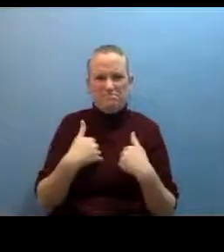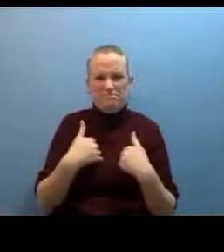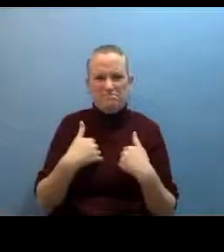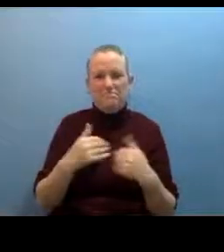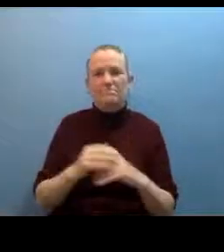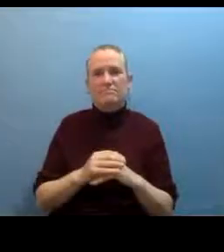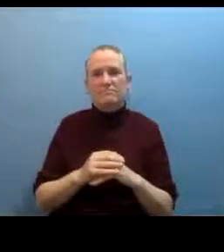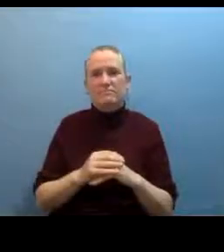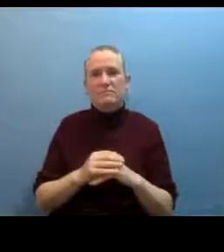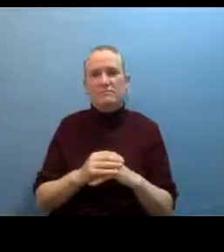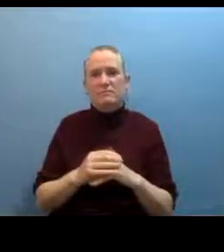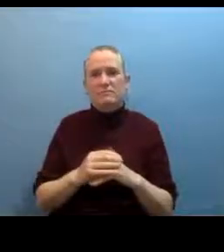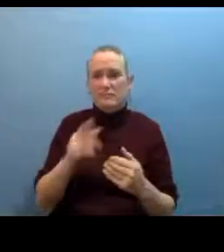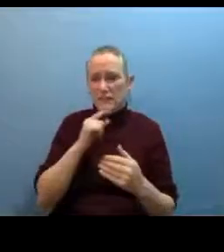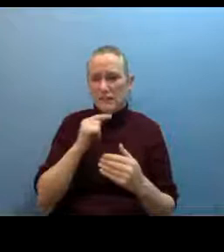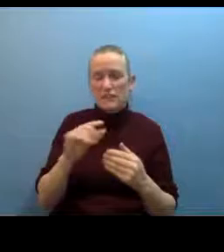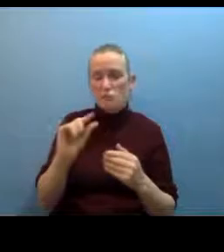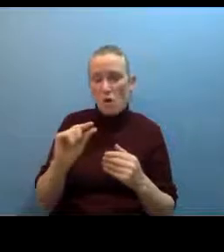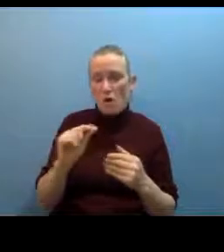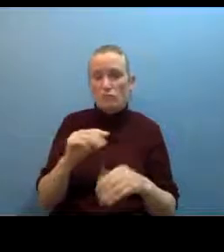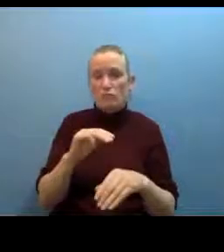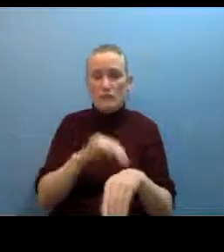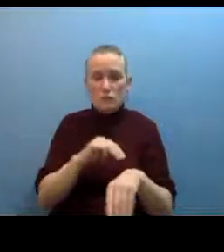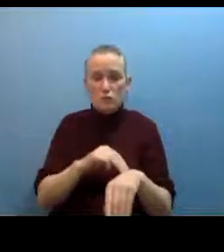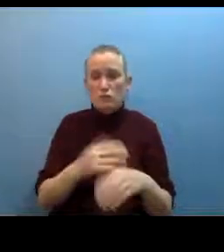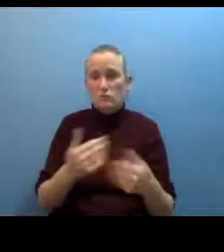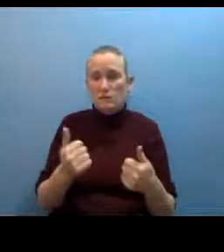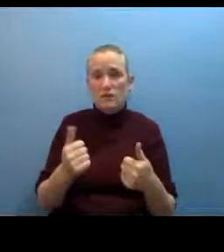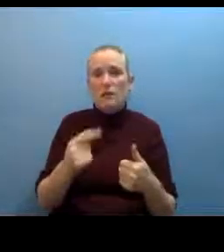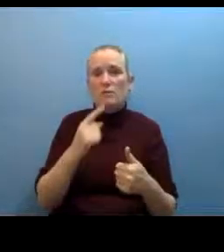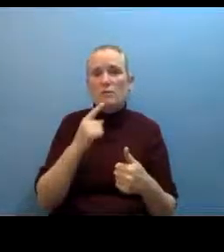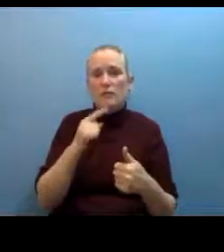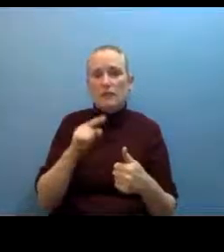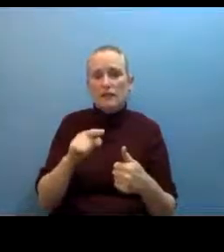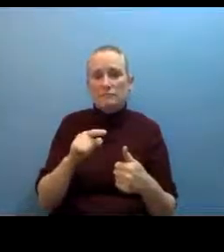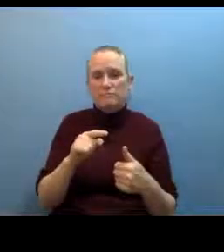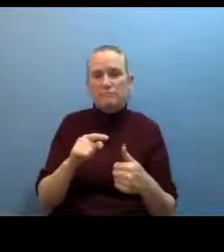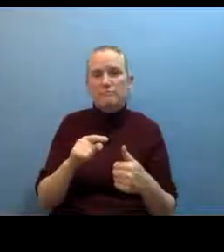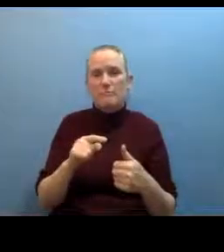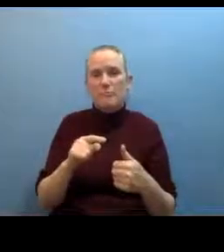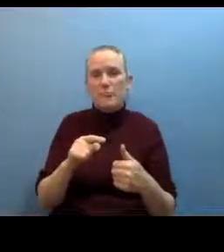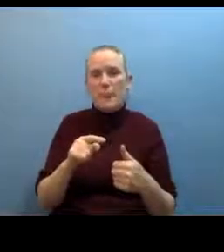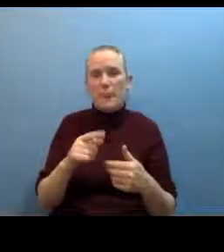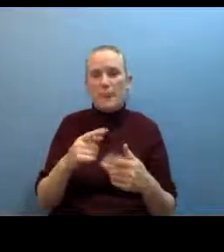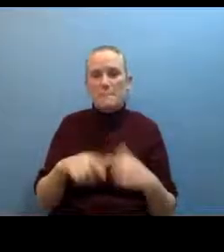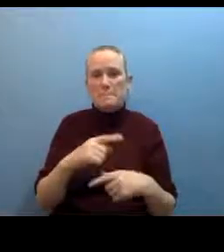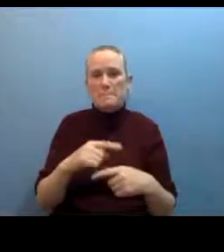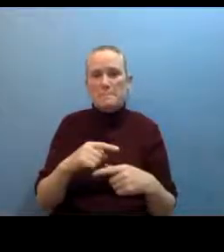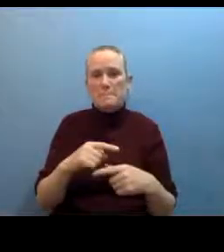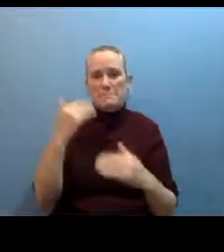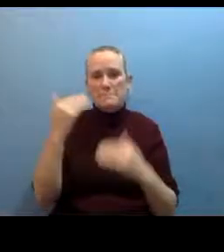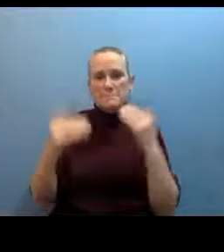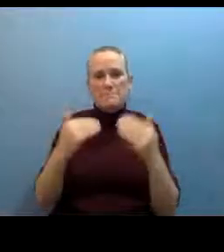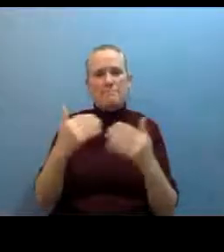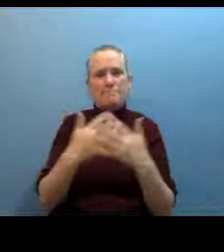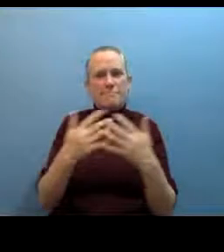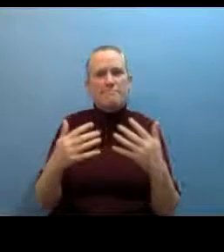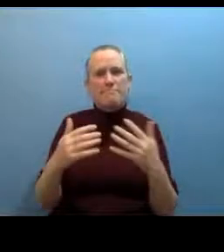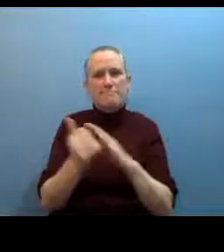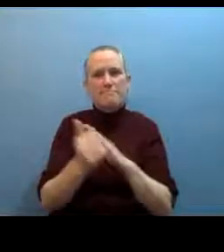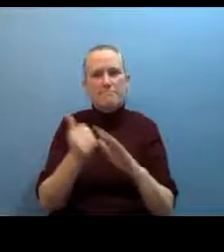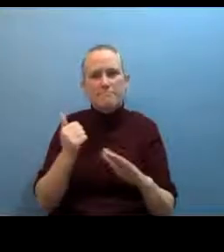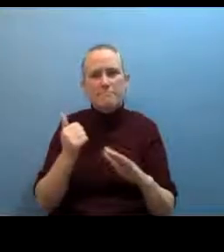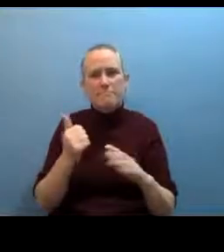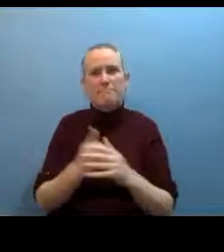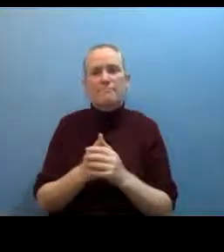a small issue, it's fine. But that's kind of looking at it with the lens of us as adults who have a lot of experience of dealing with these things.